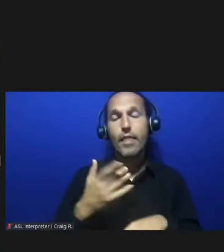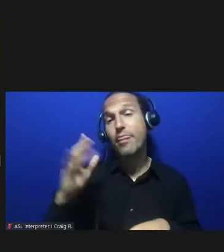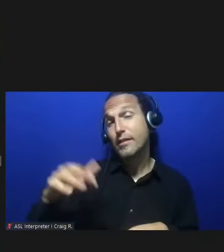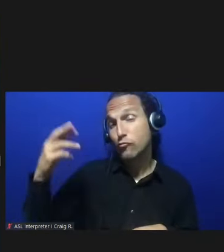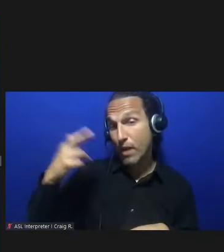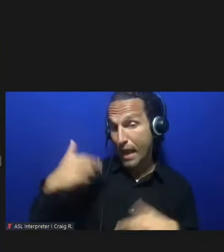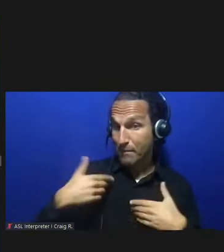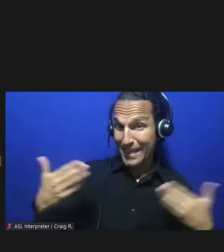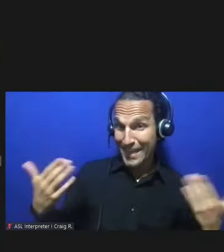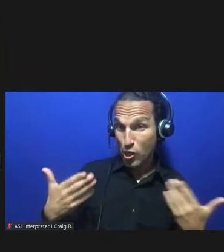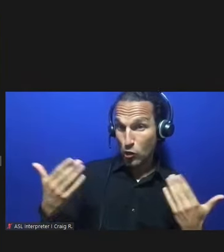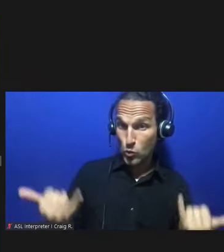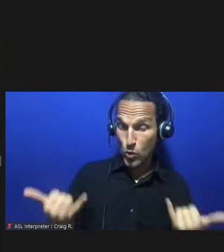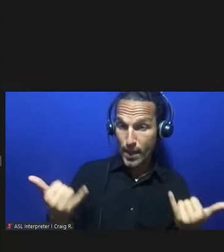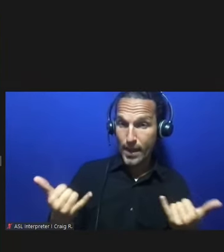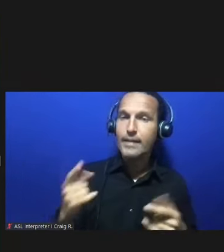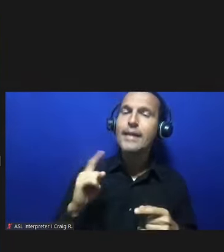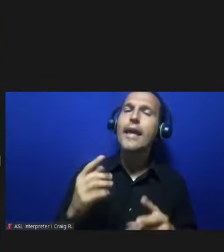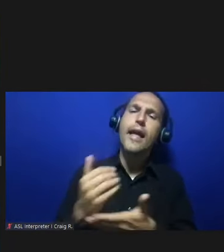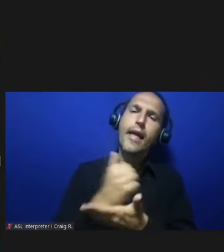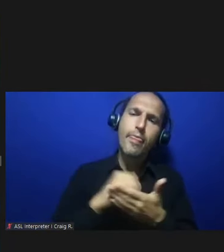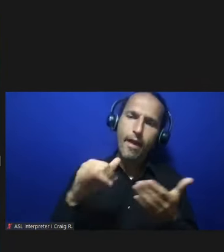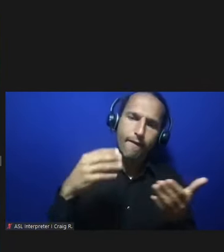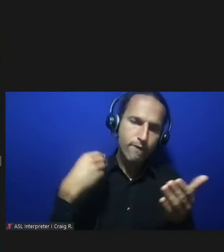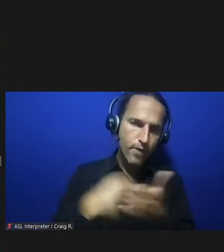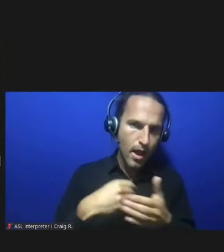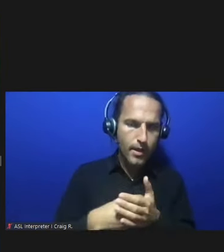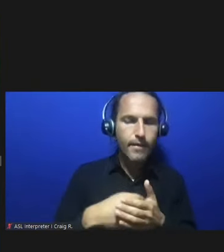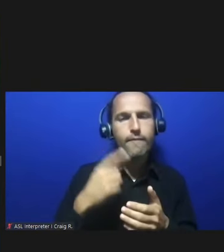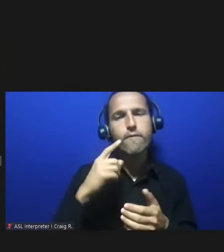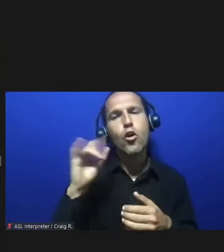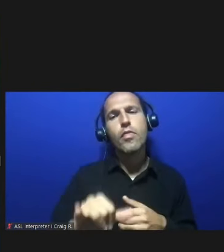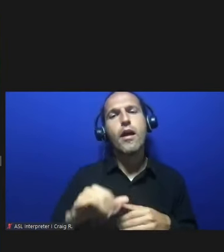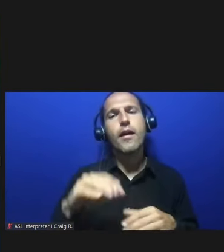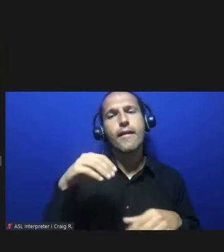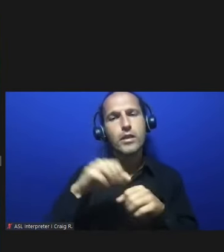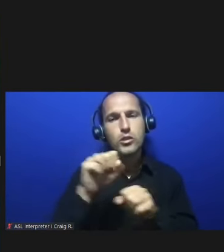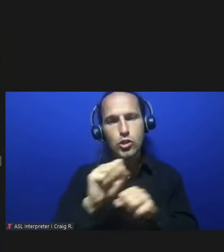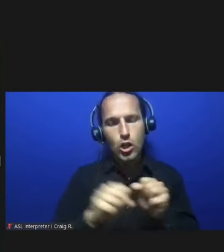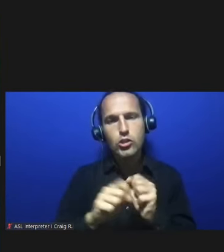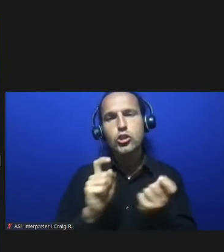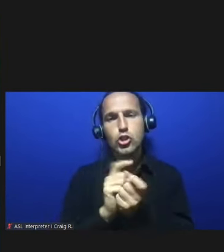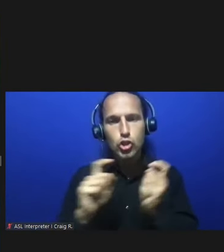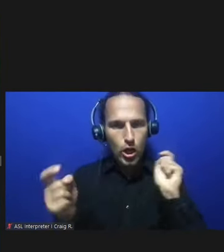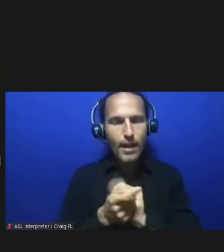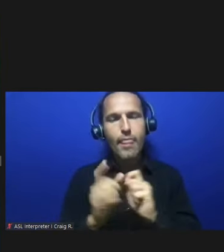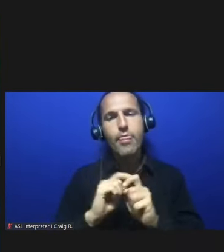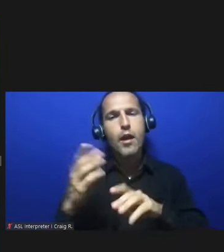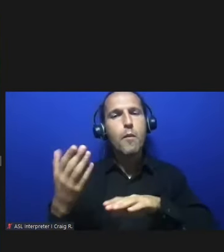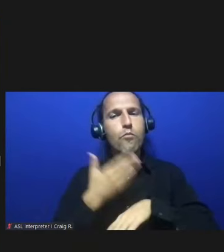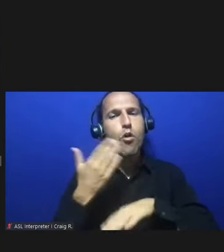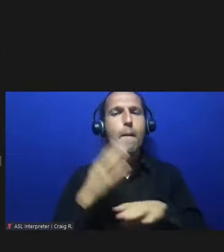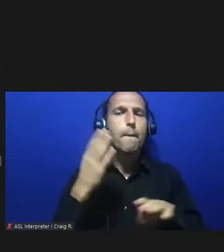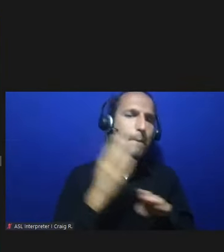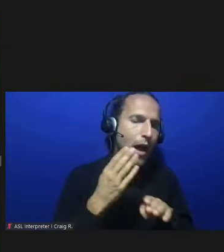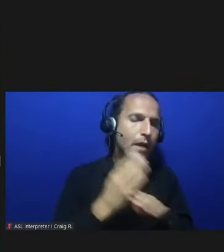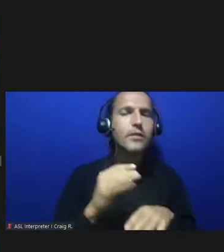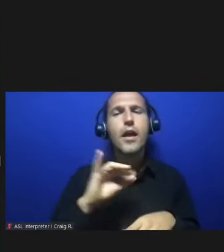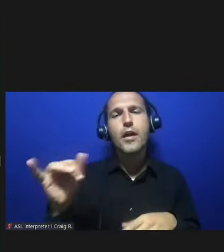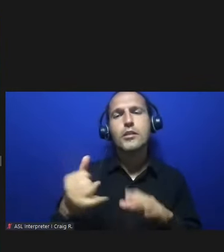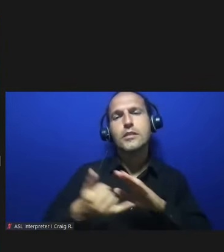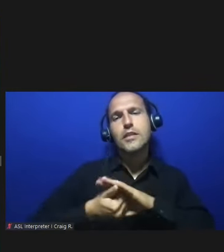I am here today to get the necessary funding to get the infrastructure changes made and to improve bus and subway